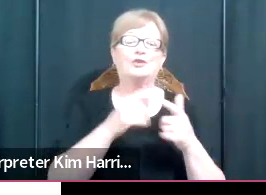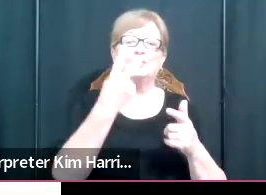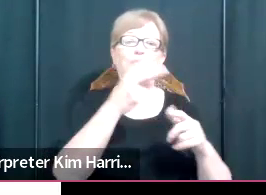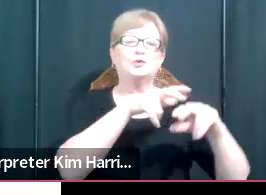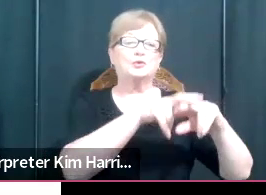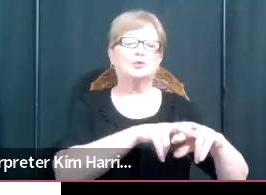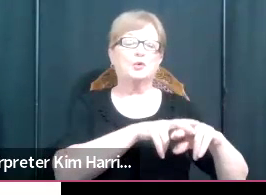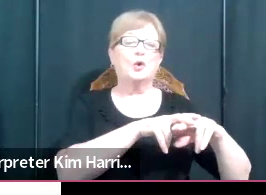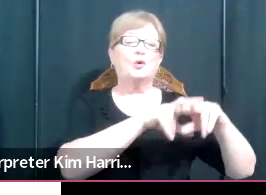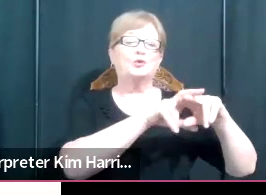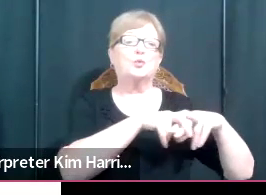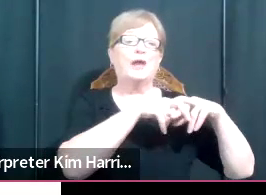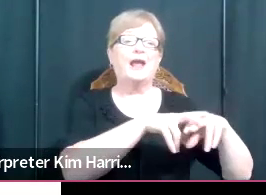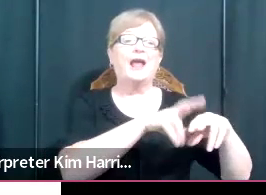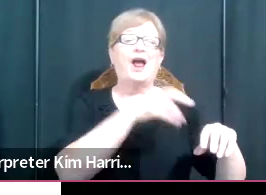in it inside,